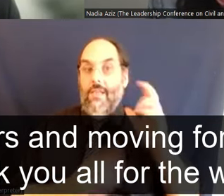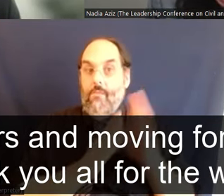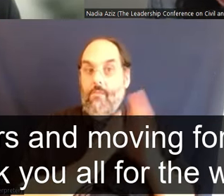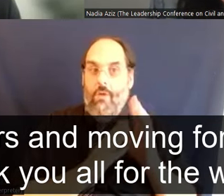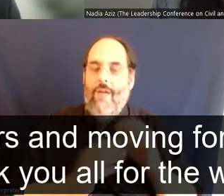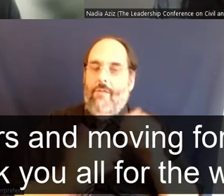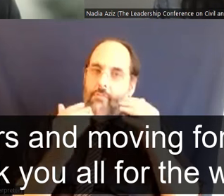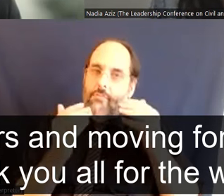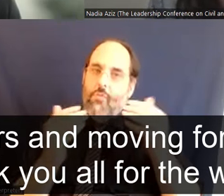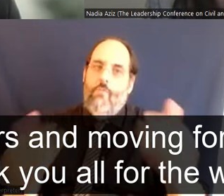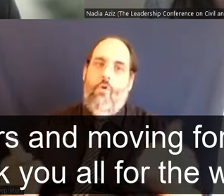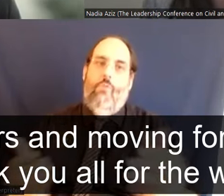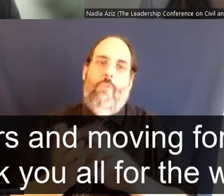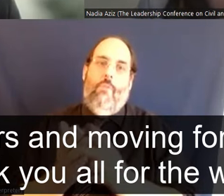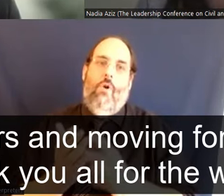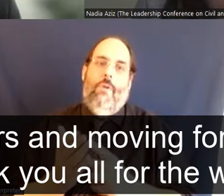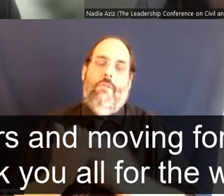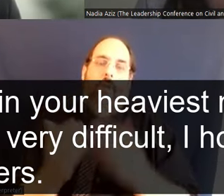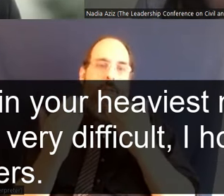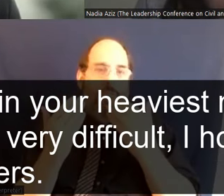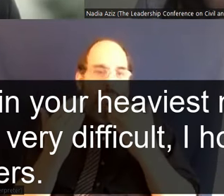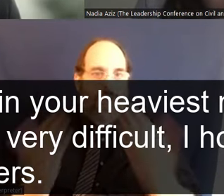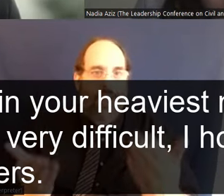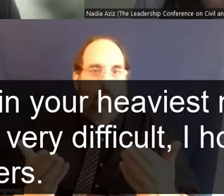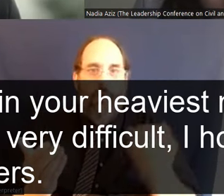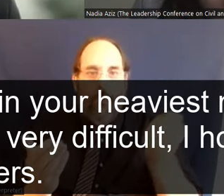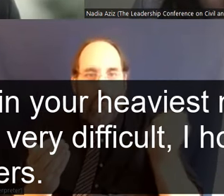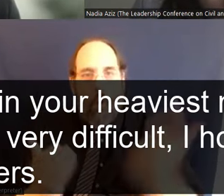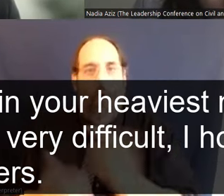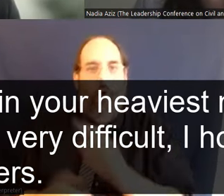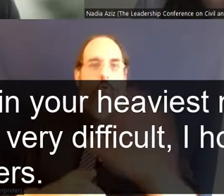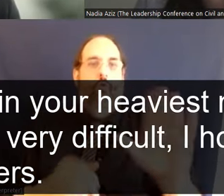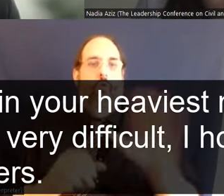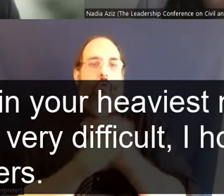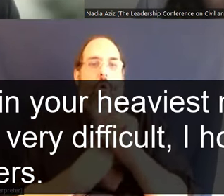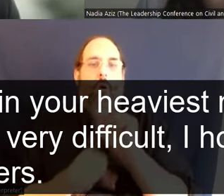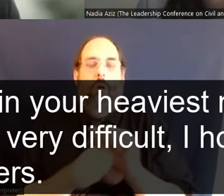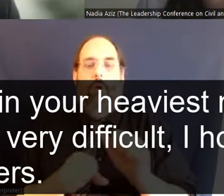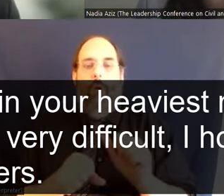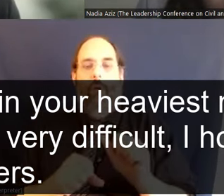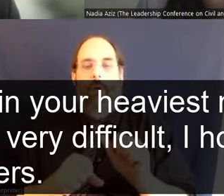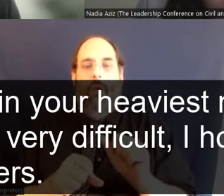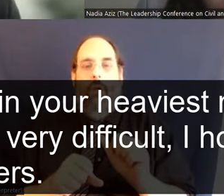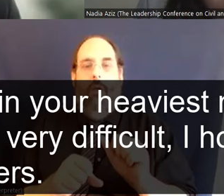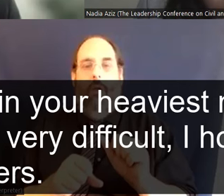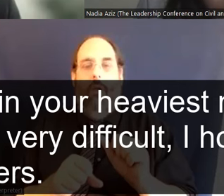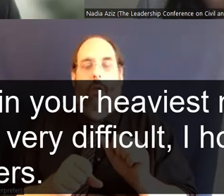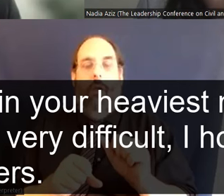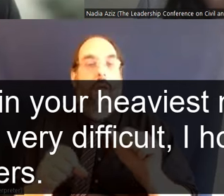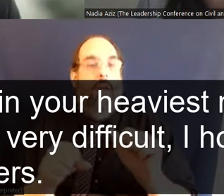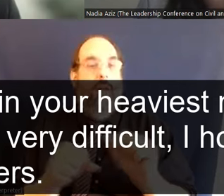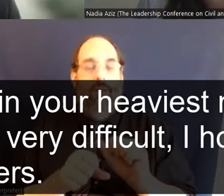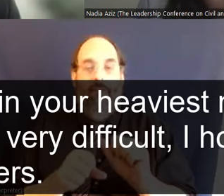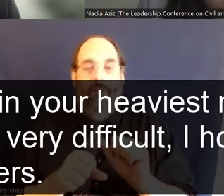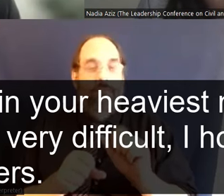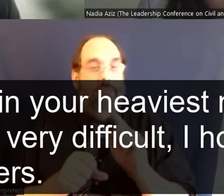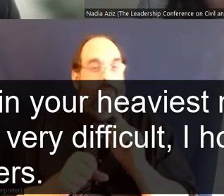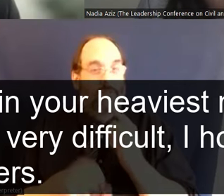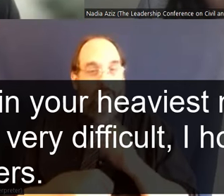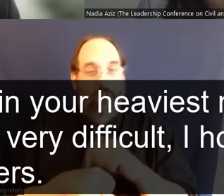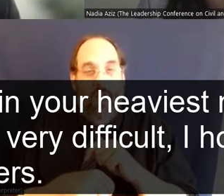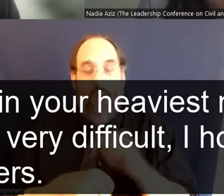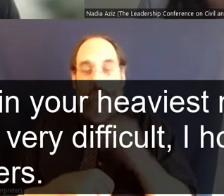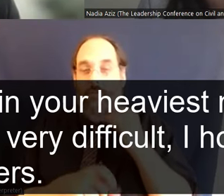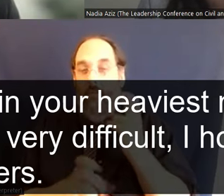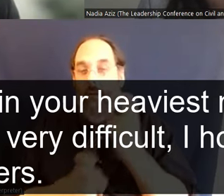that purpose. So I thank you all for the work that you all do in your heaviest and moments where it gets very, very